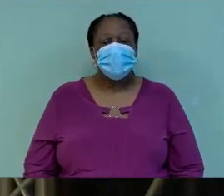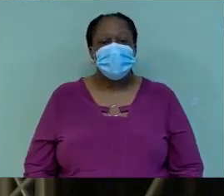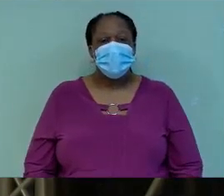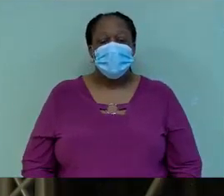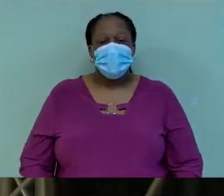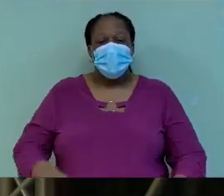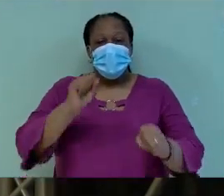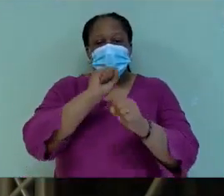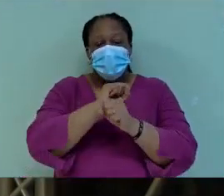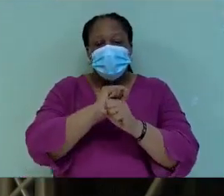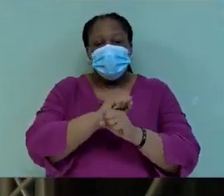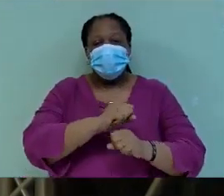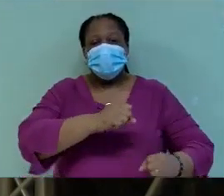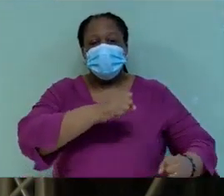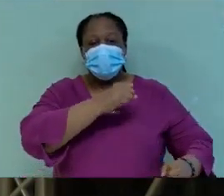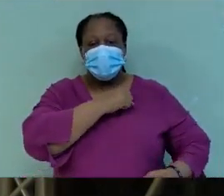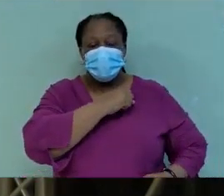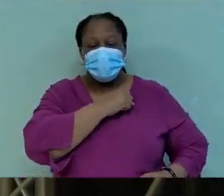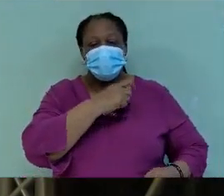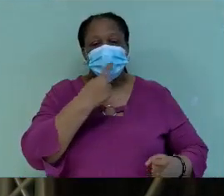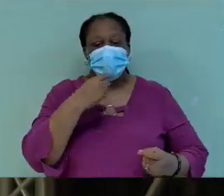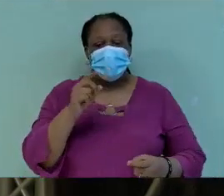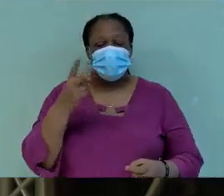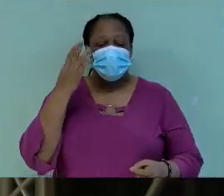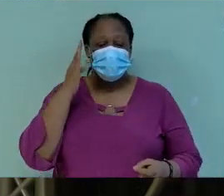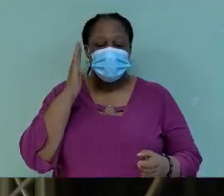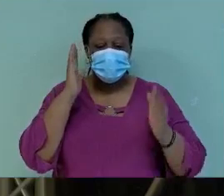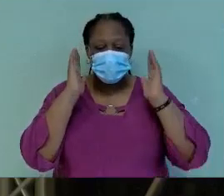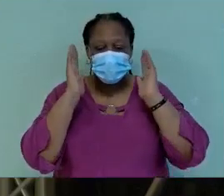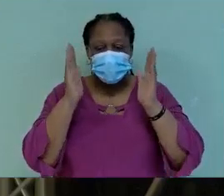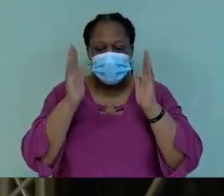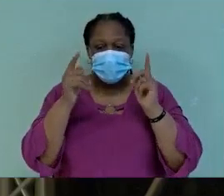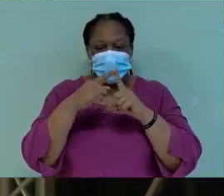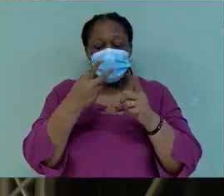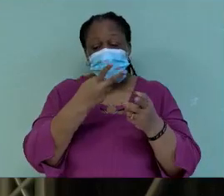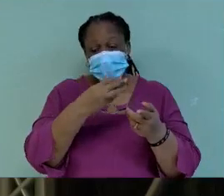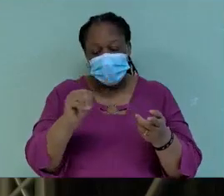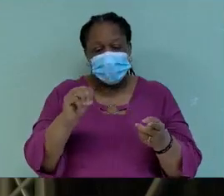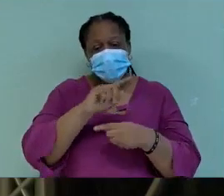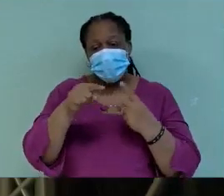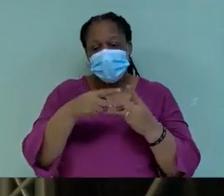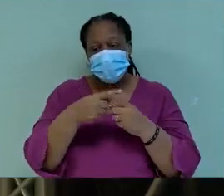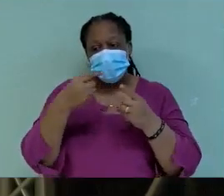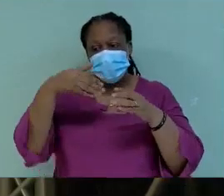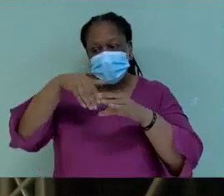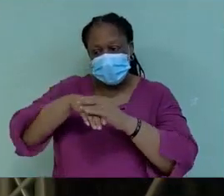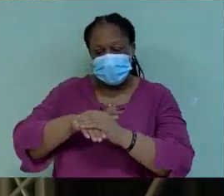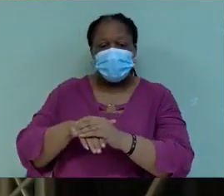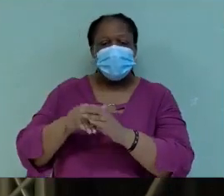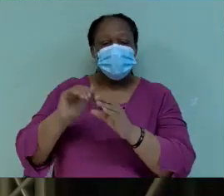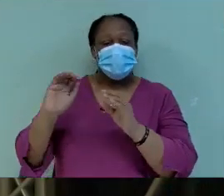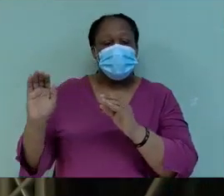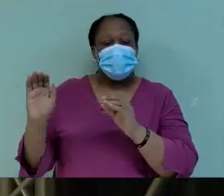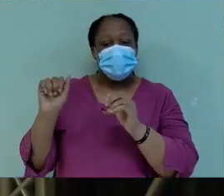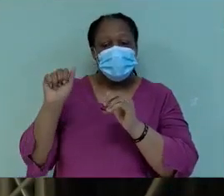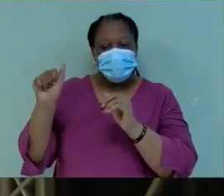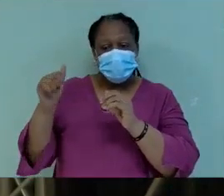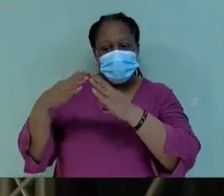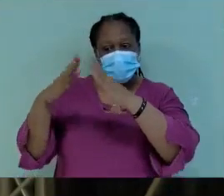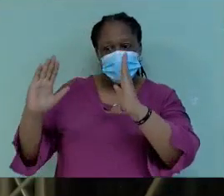forces to nurture, support the students during those 15 days. You gotta say 15